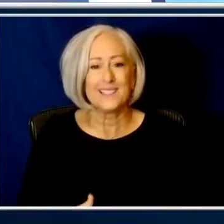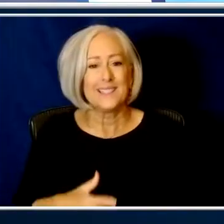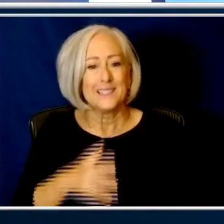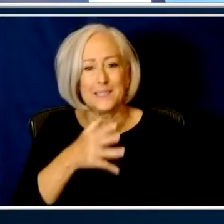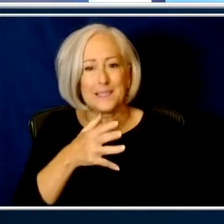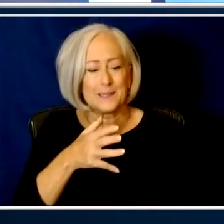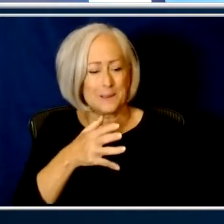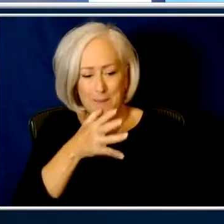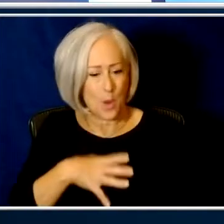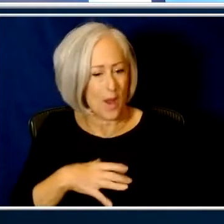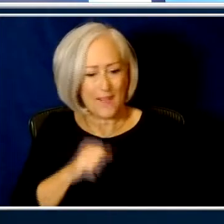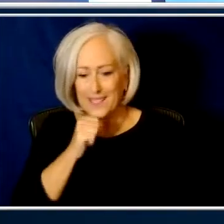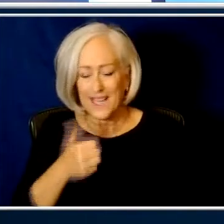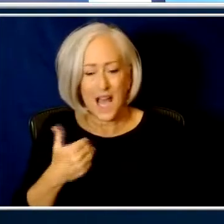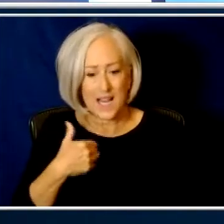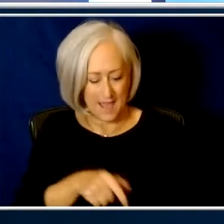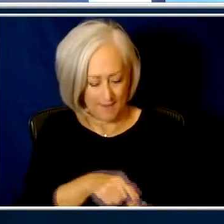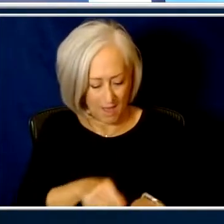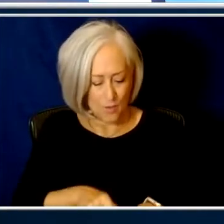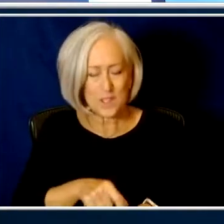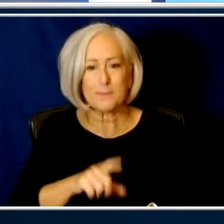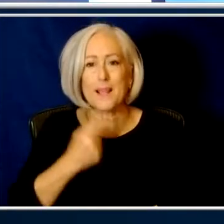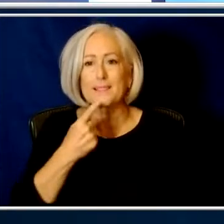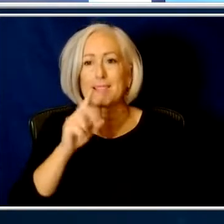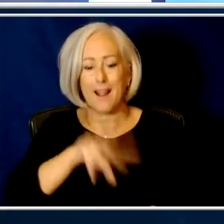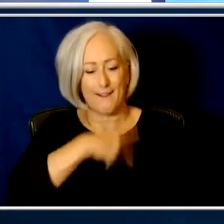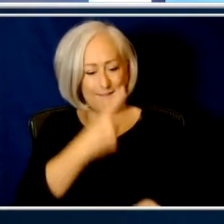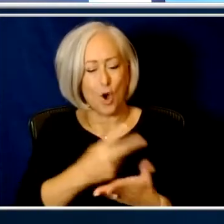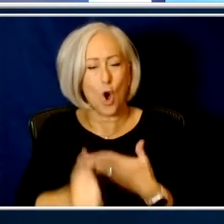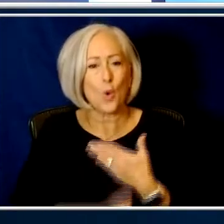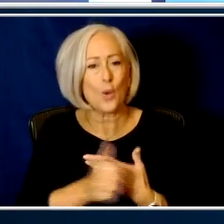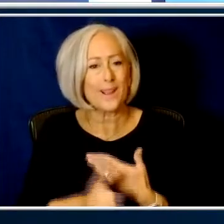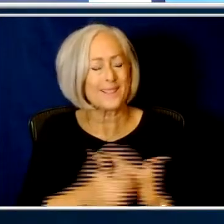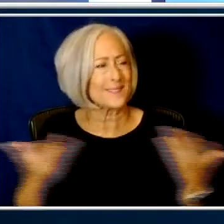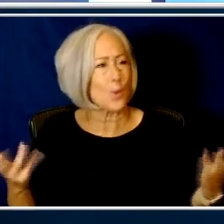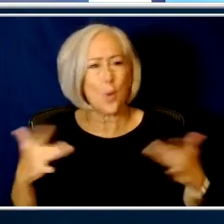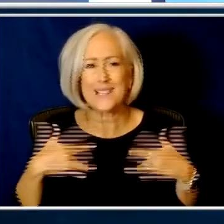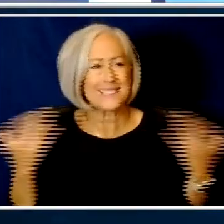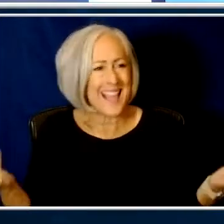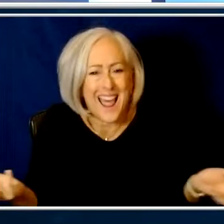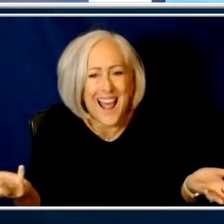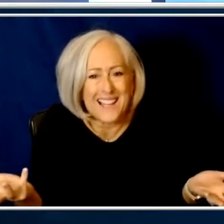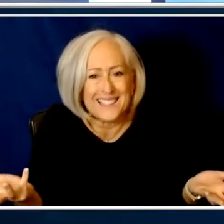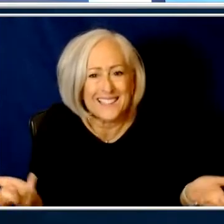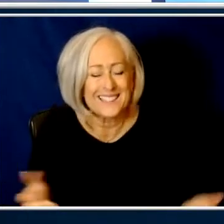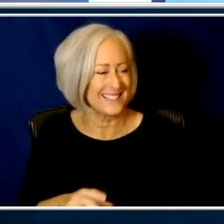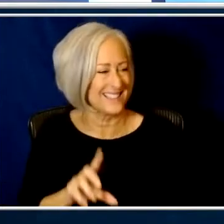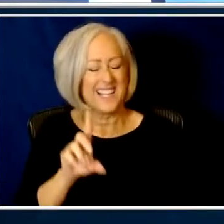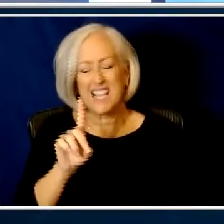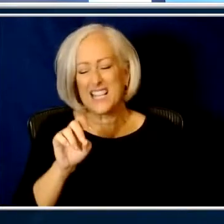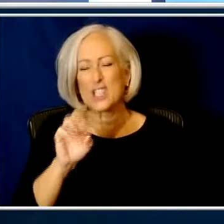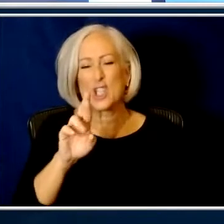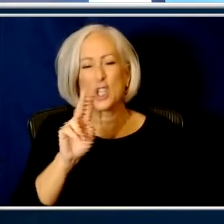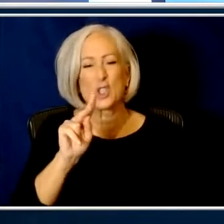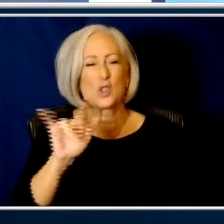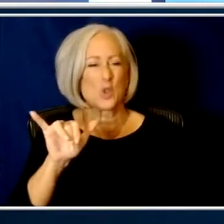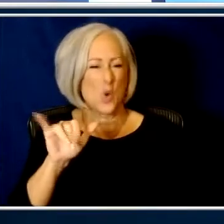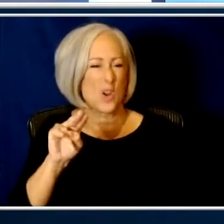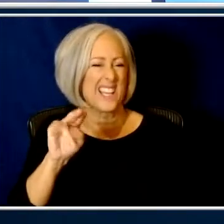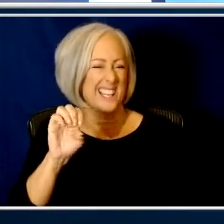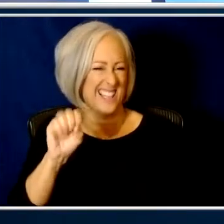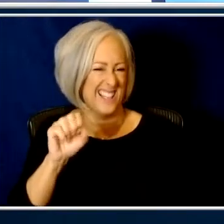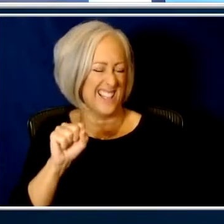risk tag. I got a full risk tag. What is that about? I think the dorkiness is the pre-existing condition. Do you think that's it? Pre-existing. Do you think maybe just being